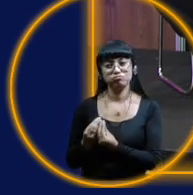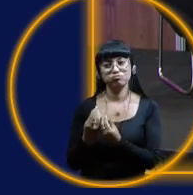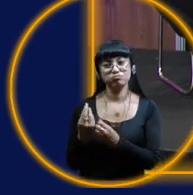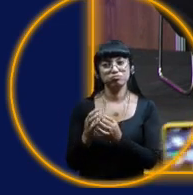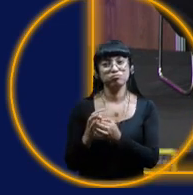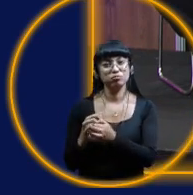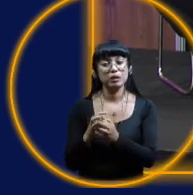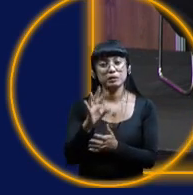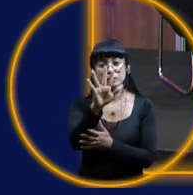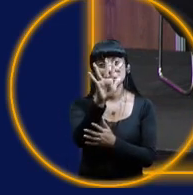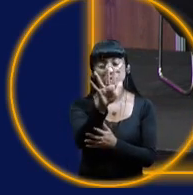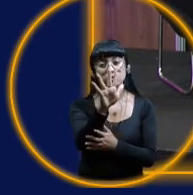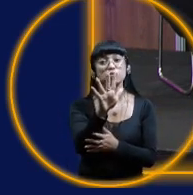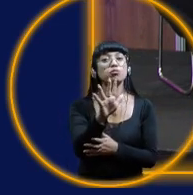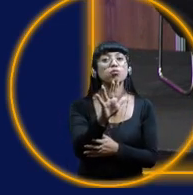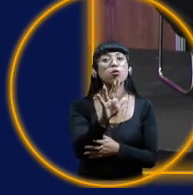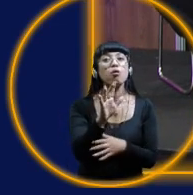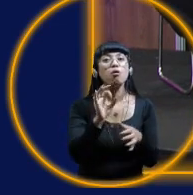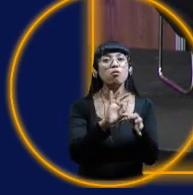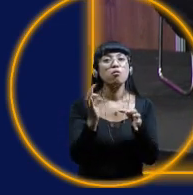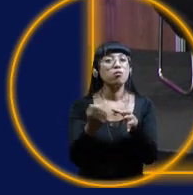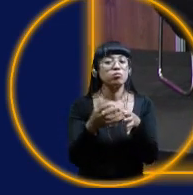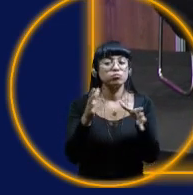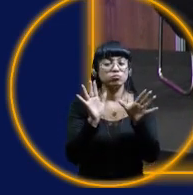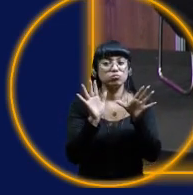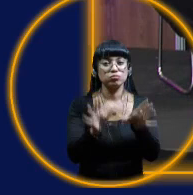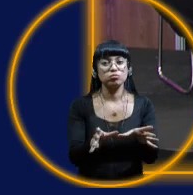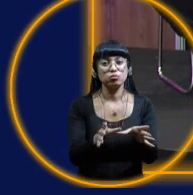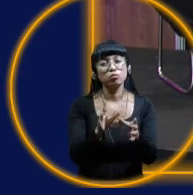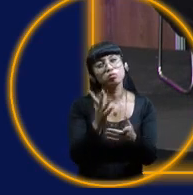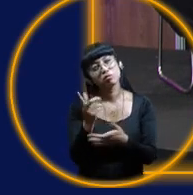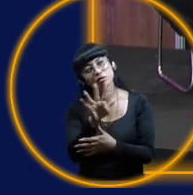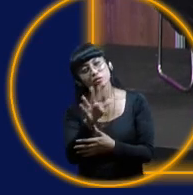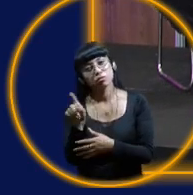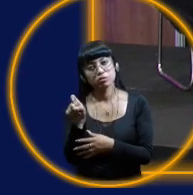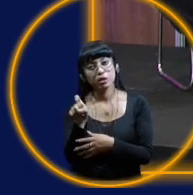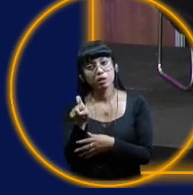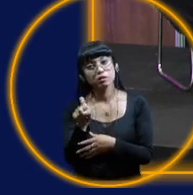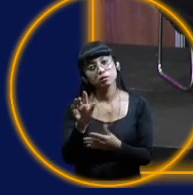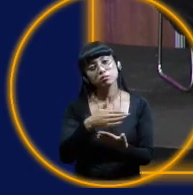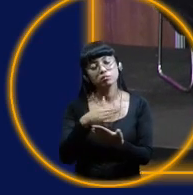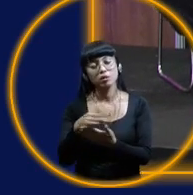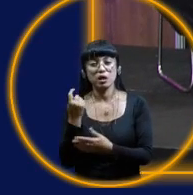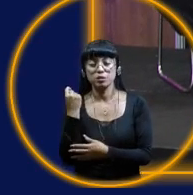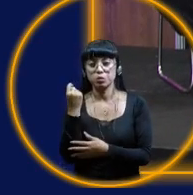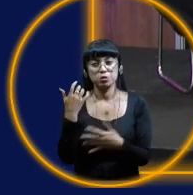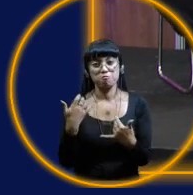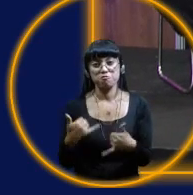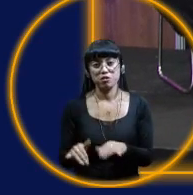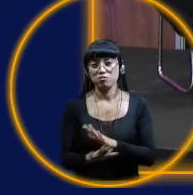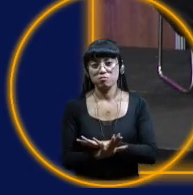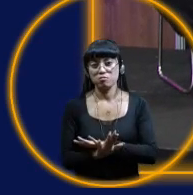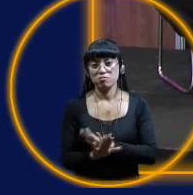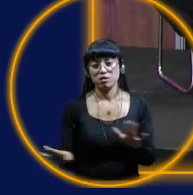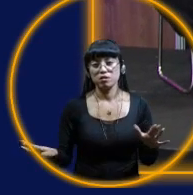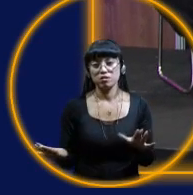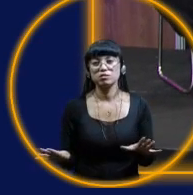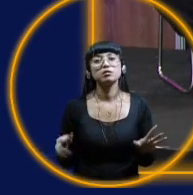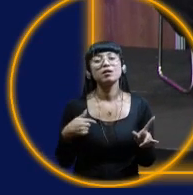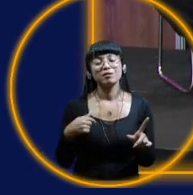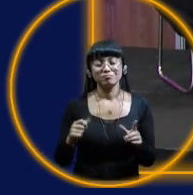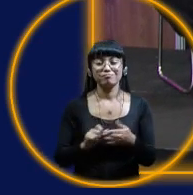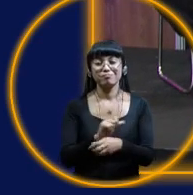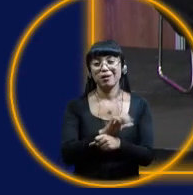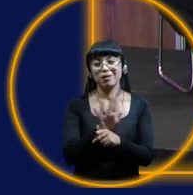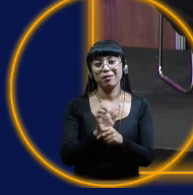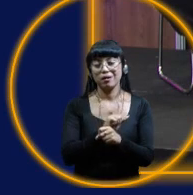or 6. And then we left the band recently, and yeah. pandemic changed a lot of things for us.